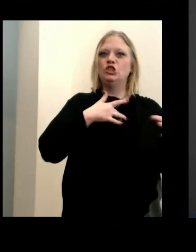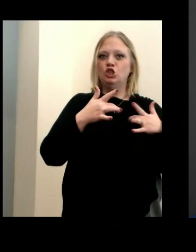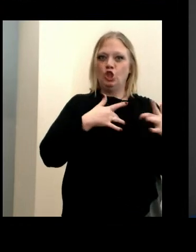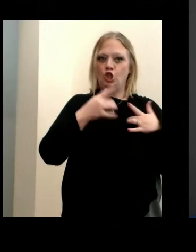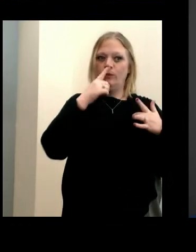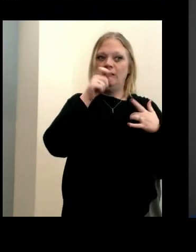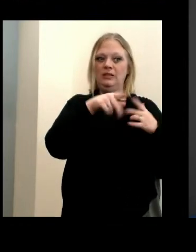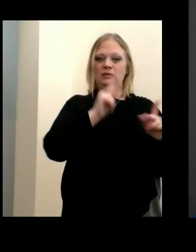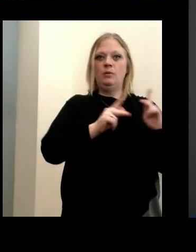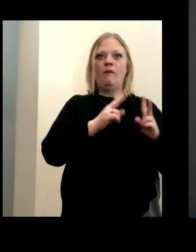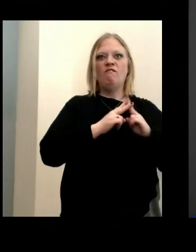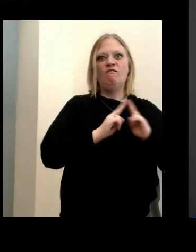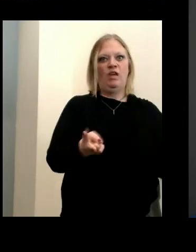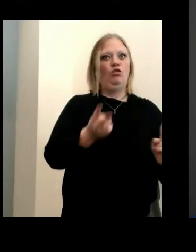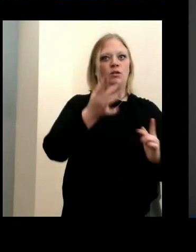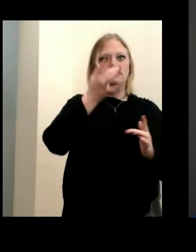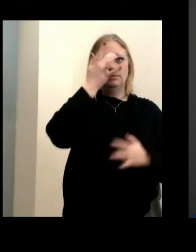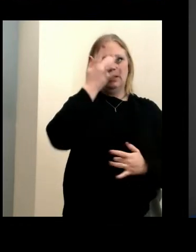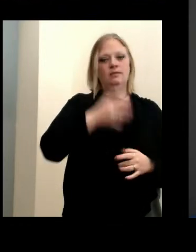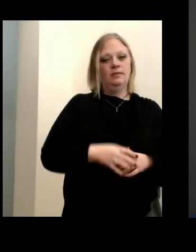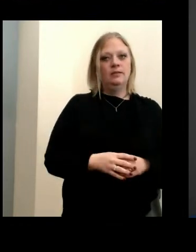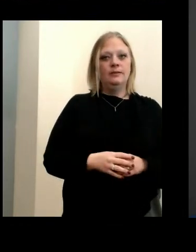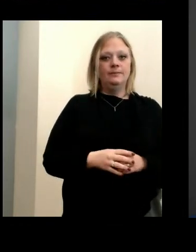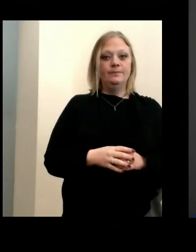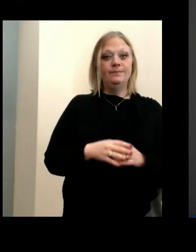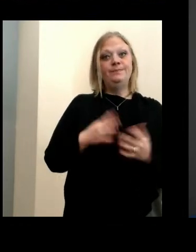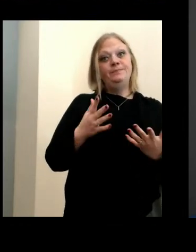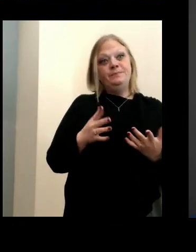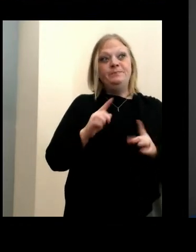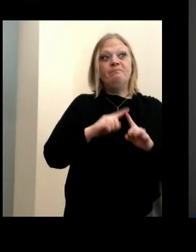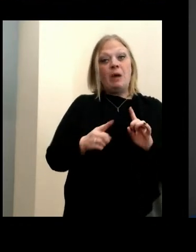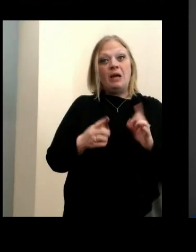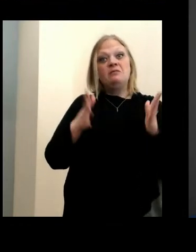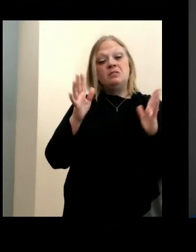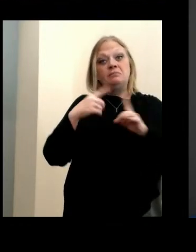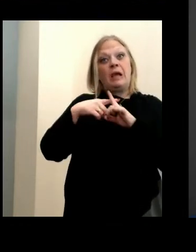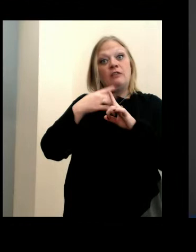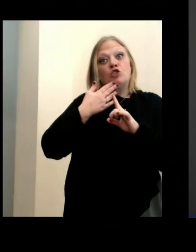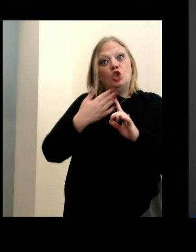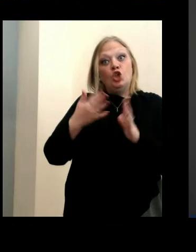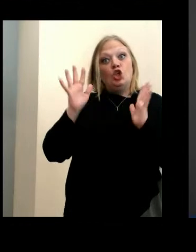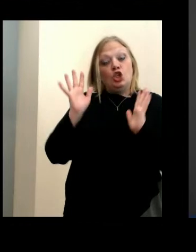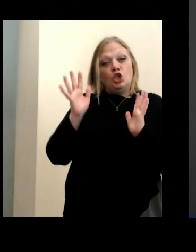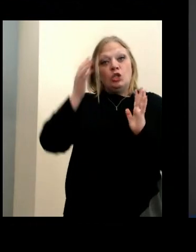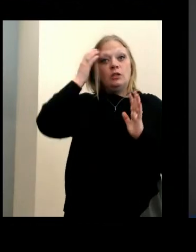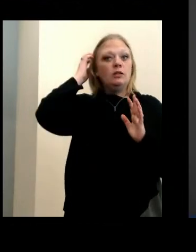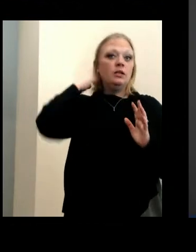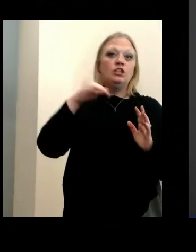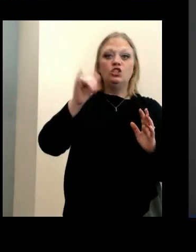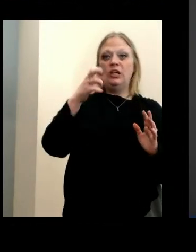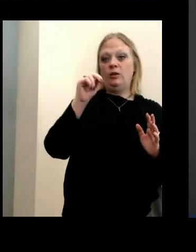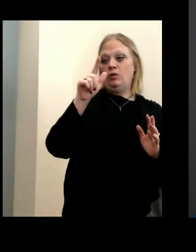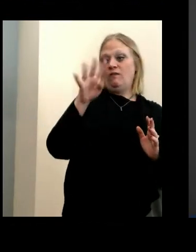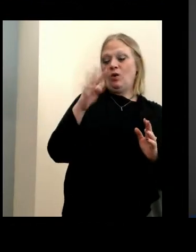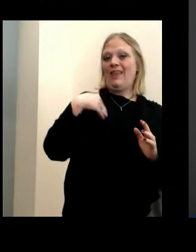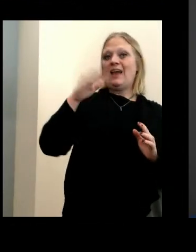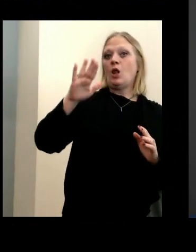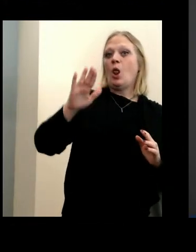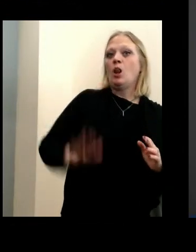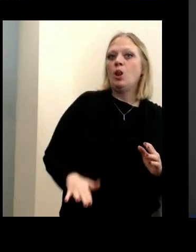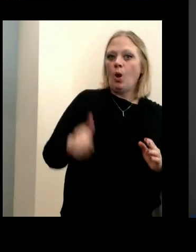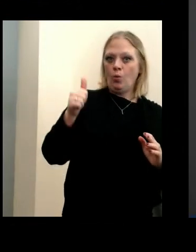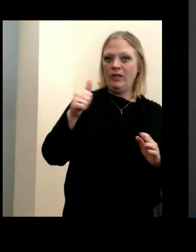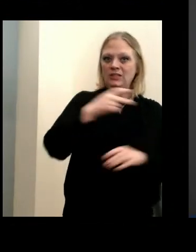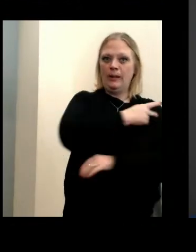who are very sick. In a positive, the date of January 24th actually had the lowest Erie County COVID patient